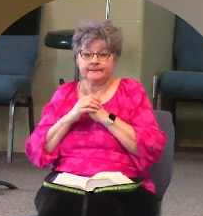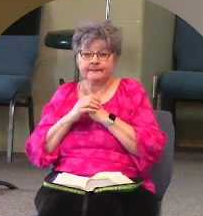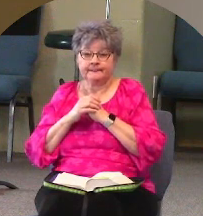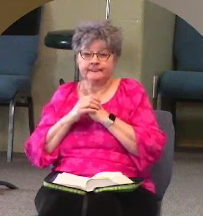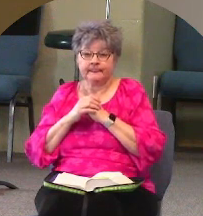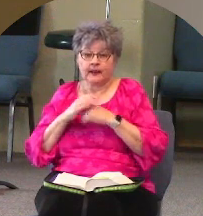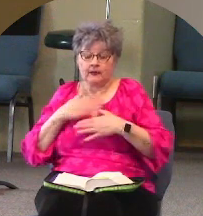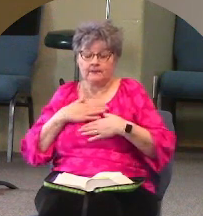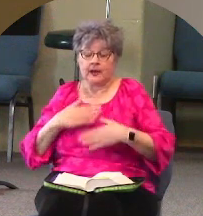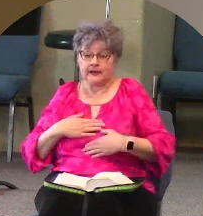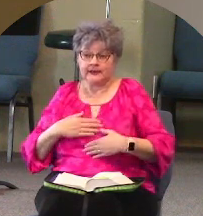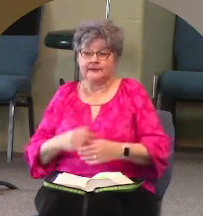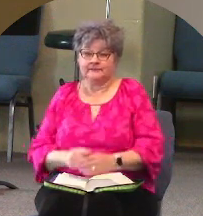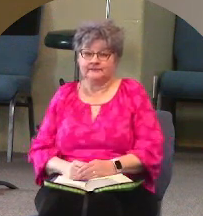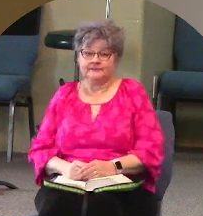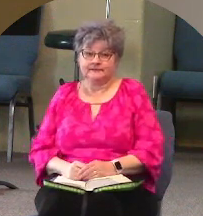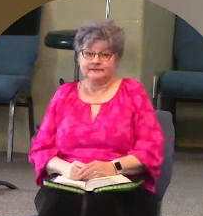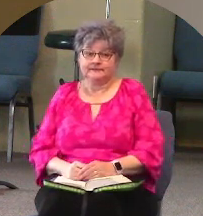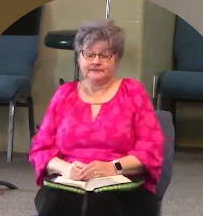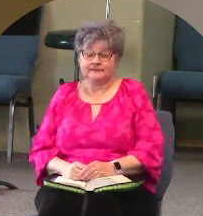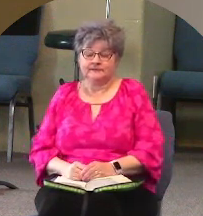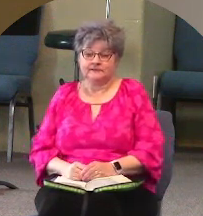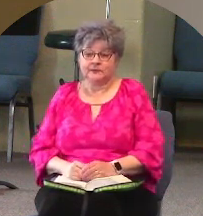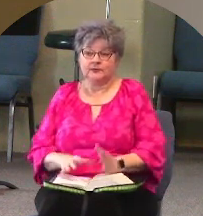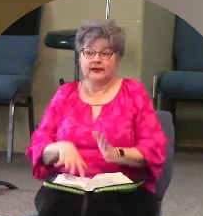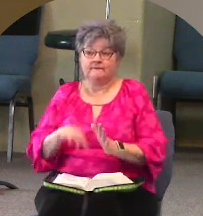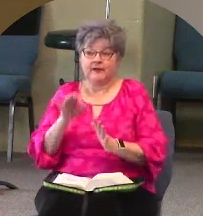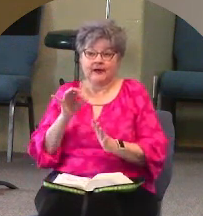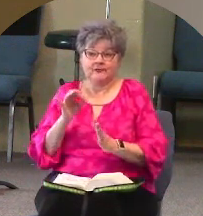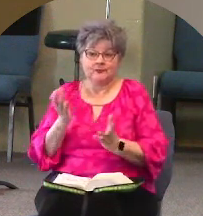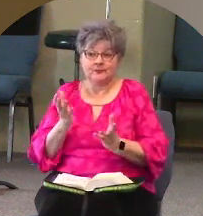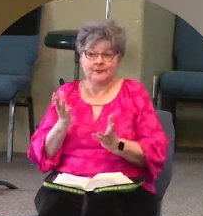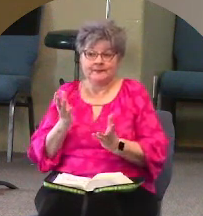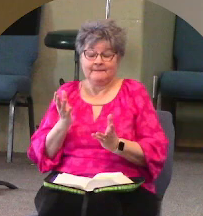a body. What they found was,